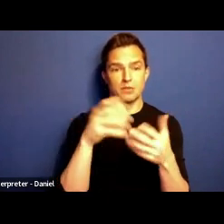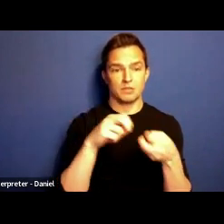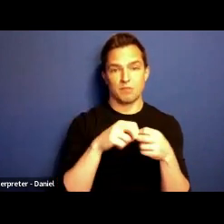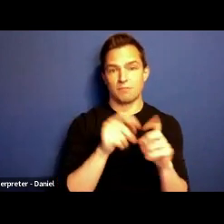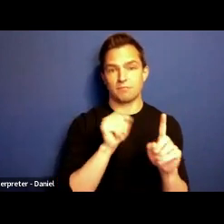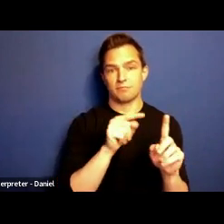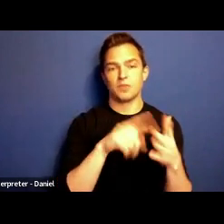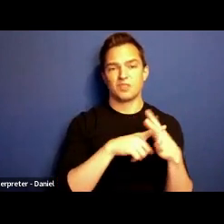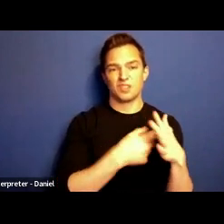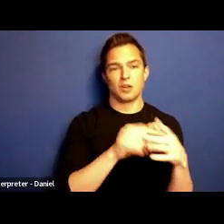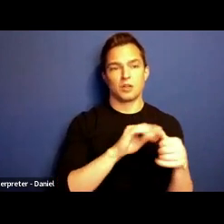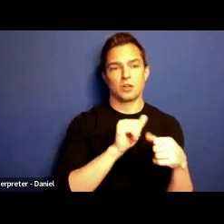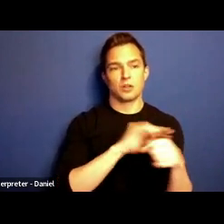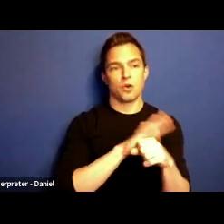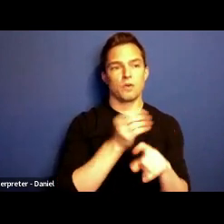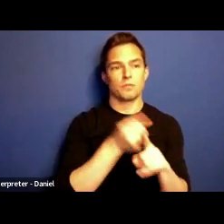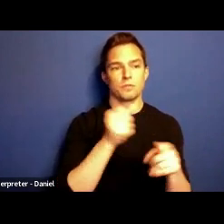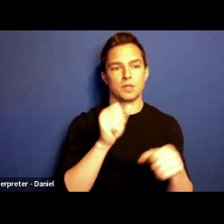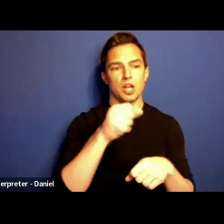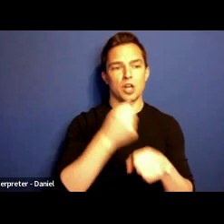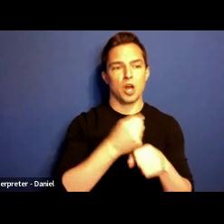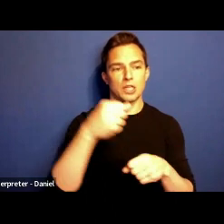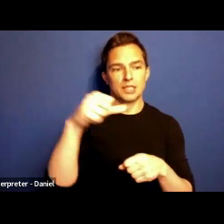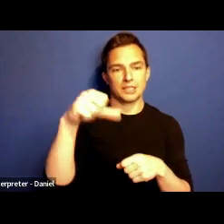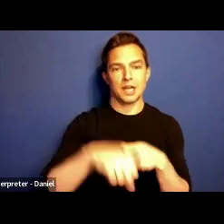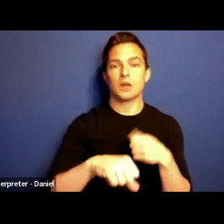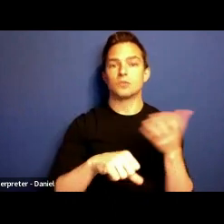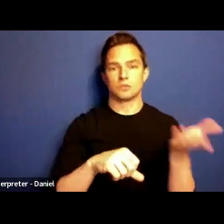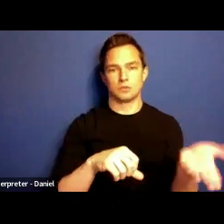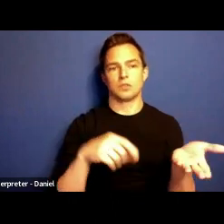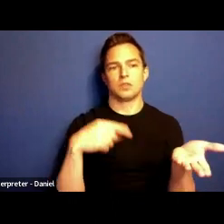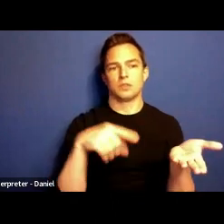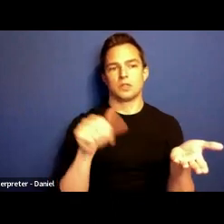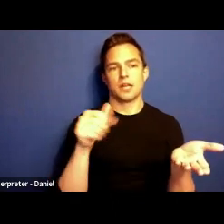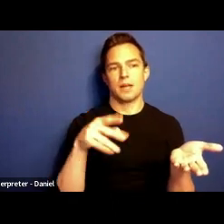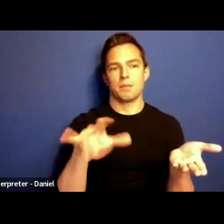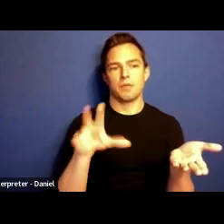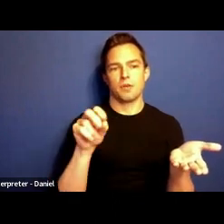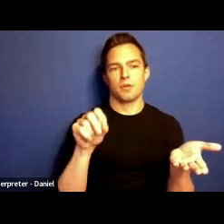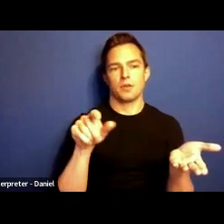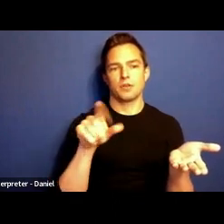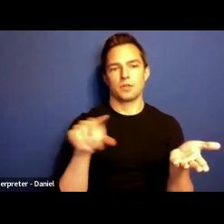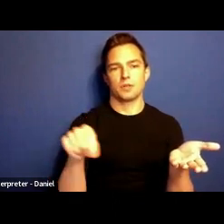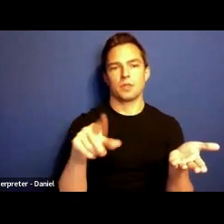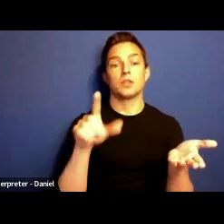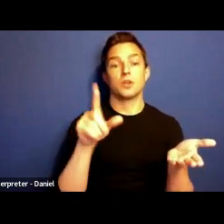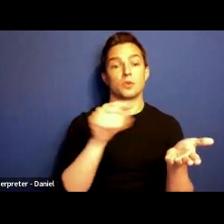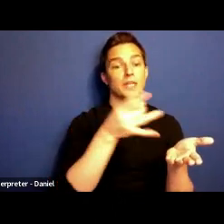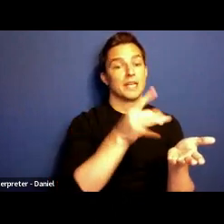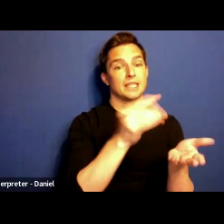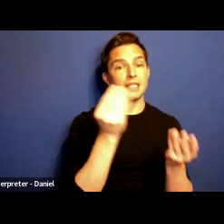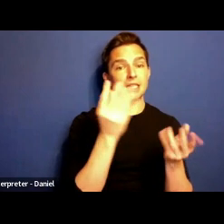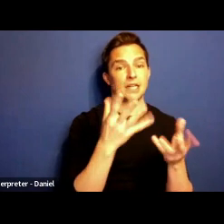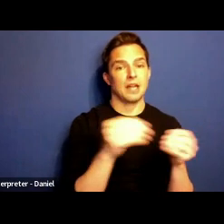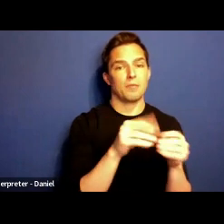the start of the COVID lockdown in April 30th of 2020. So the 2018 data I think is much